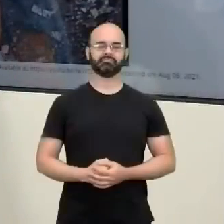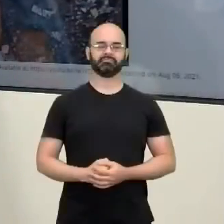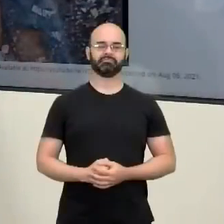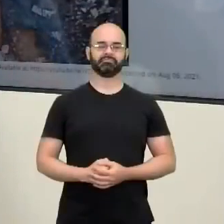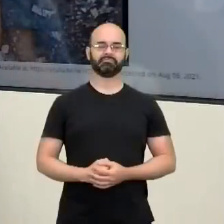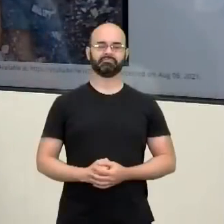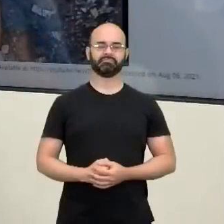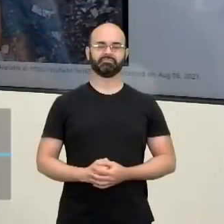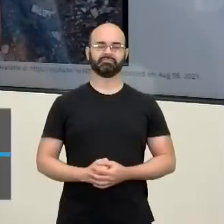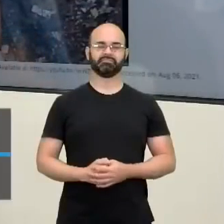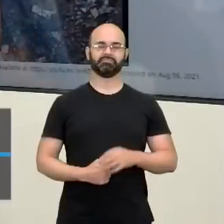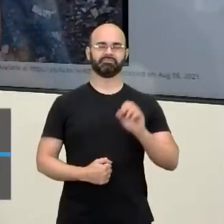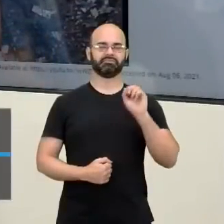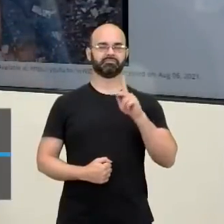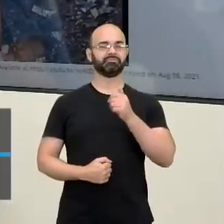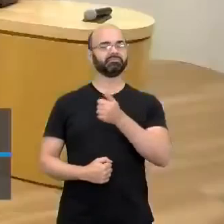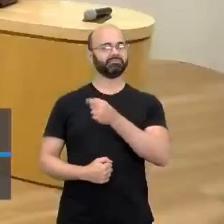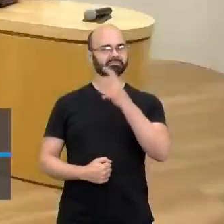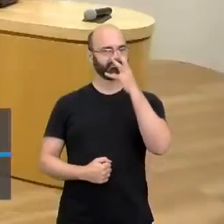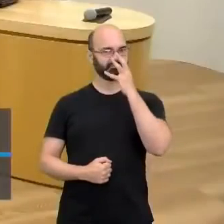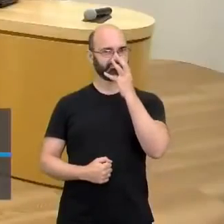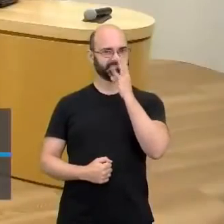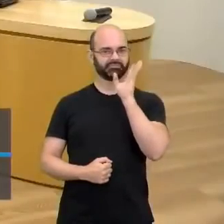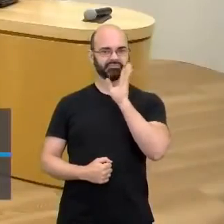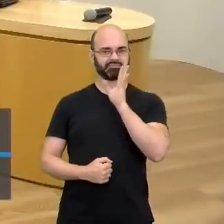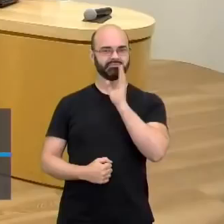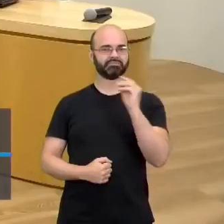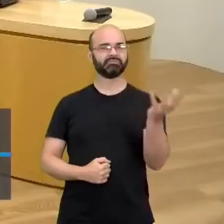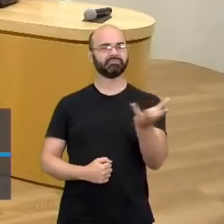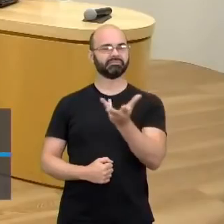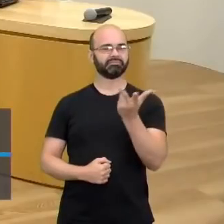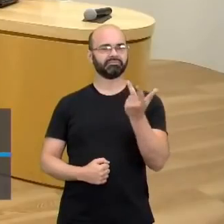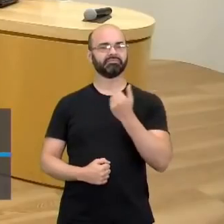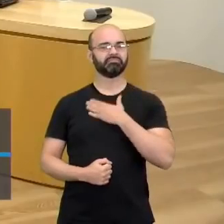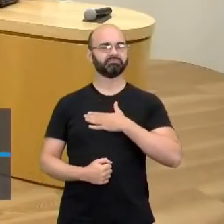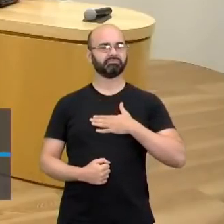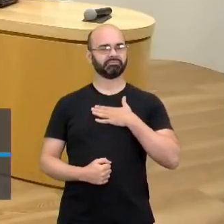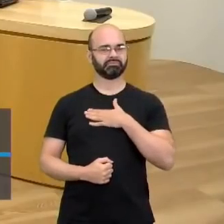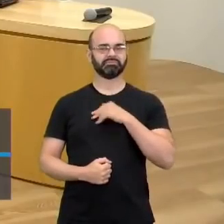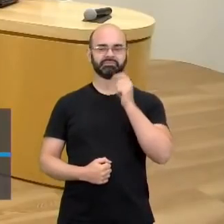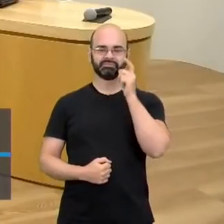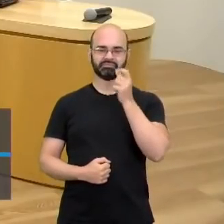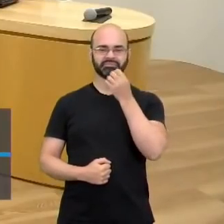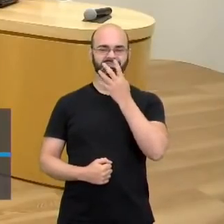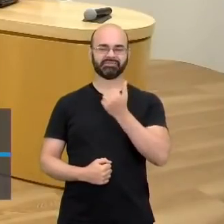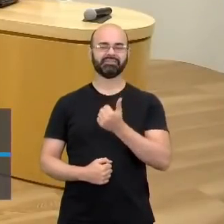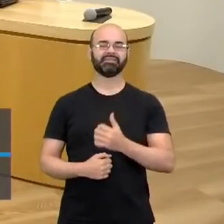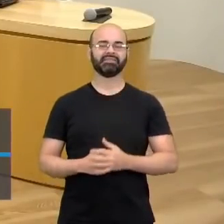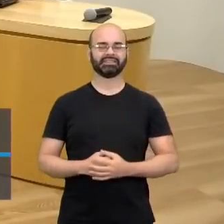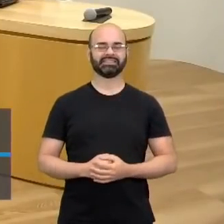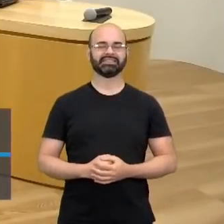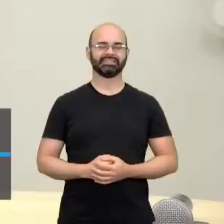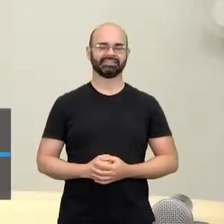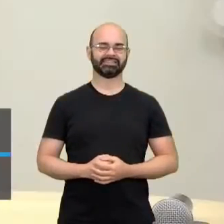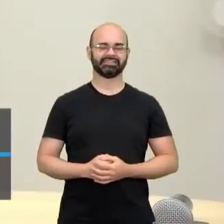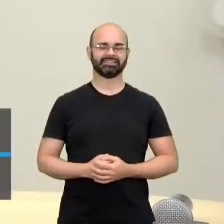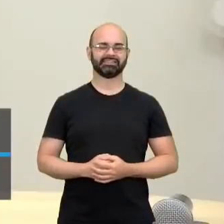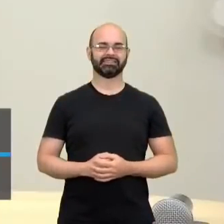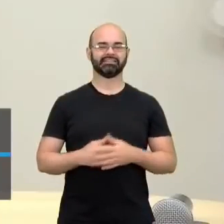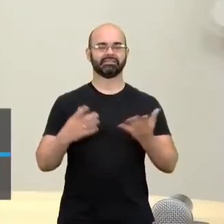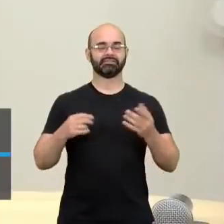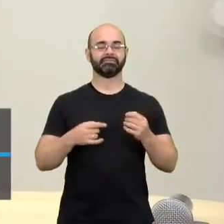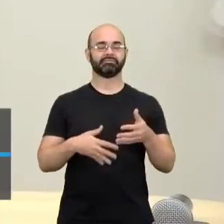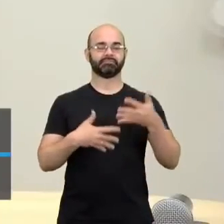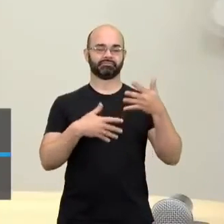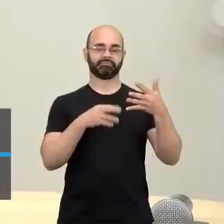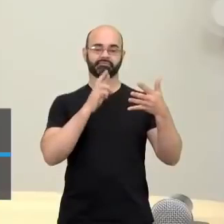Okay, João, so what did the people say? Amazing, beautiful images there, Ed. Very good video. Well, we have some answers